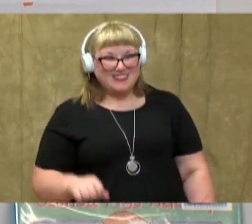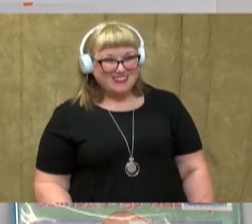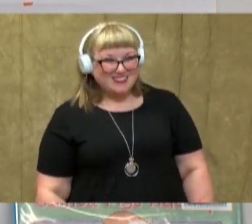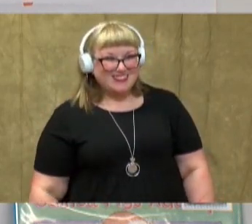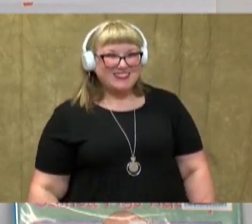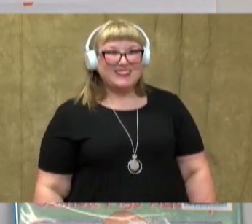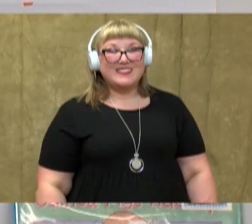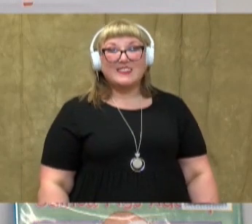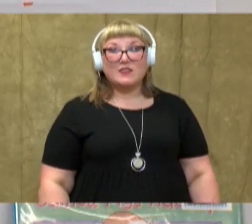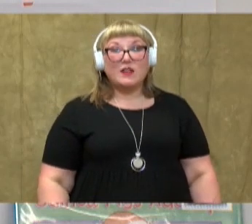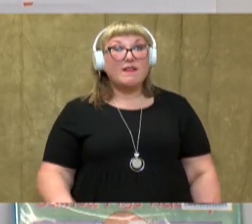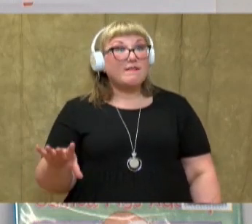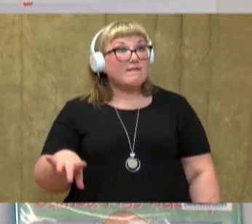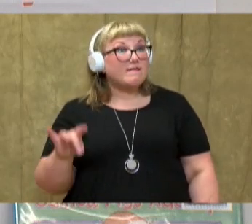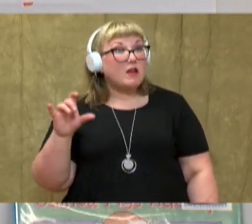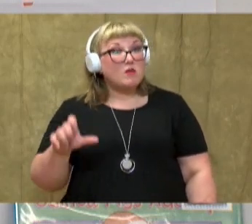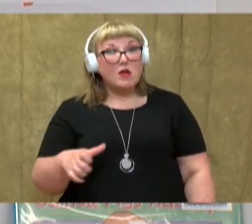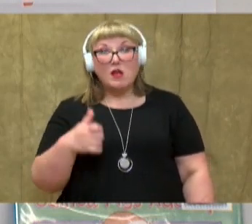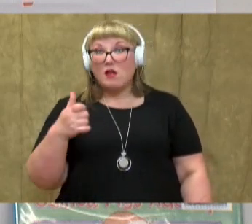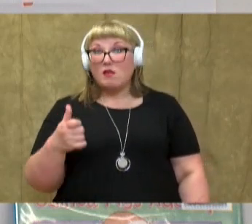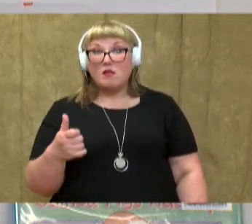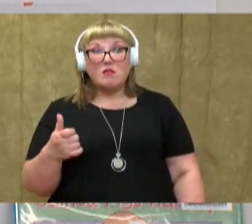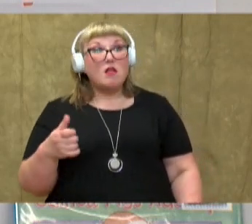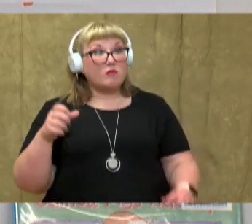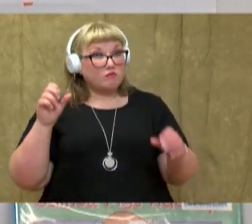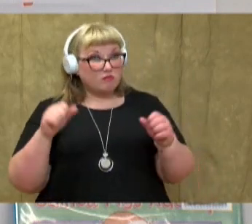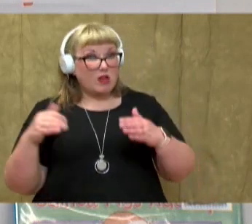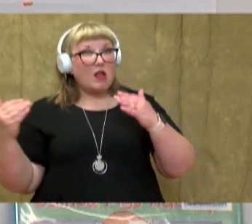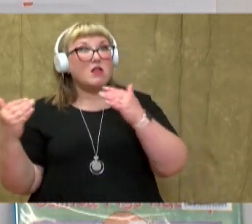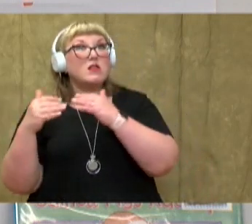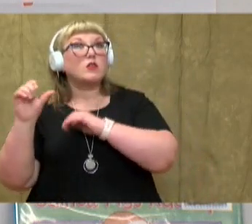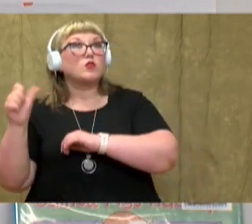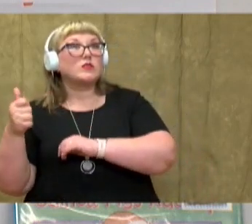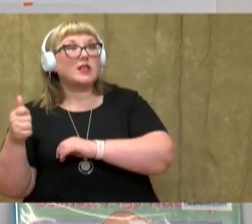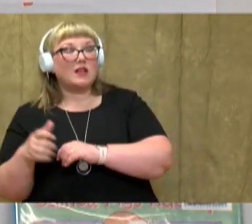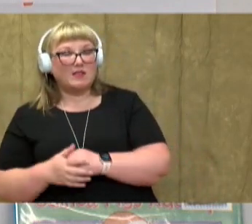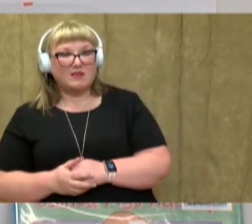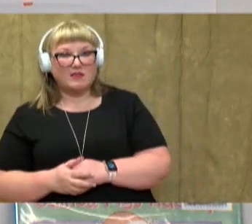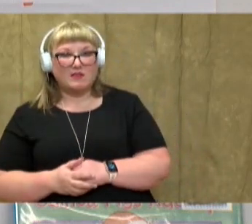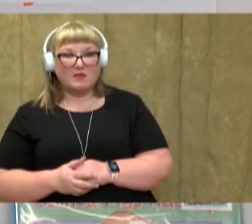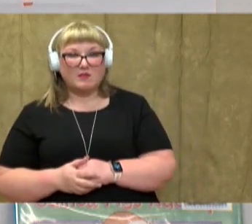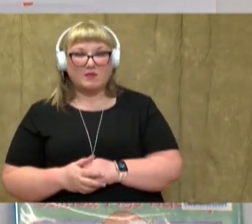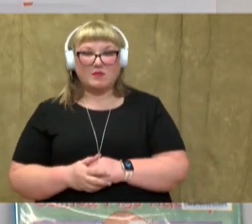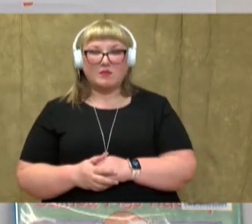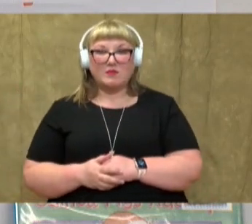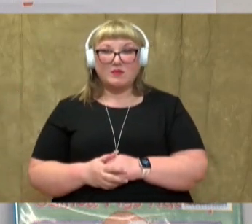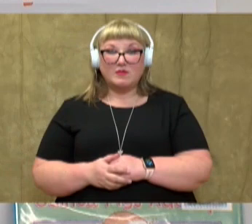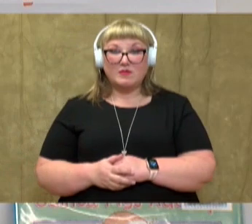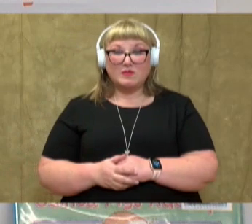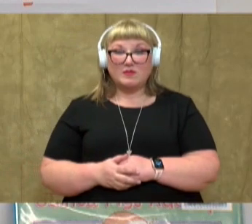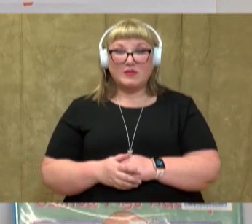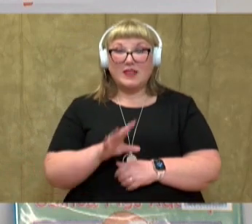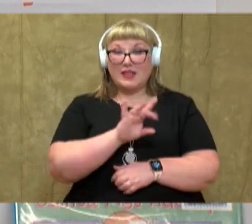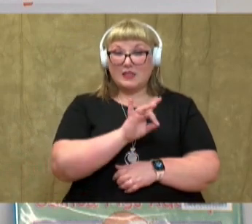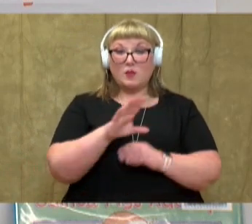1, 2, 3, 4, 5, 6, 7, 8, 9, 10. So we found another way to make 10, and that